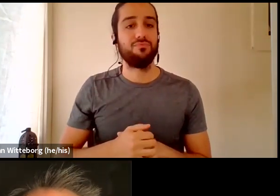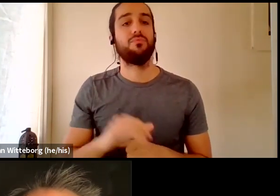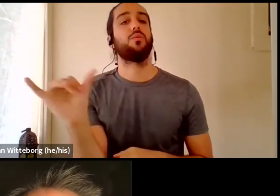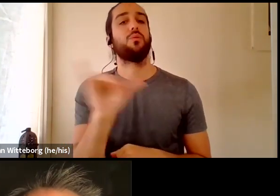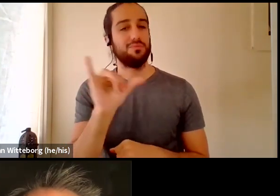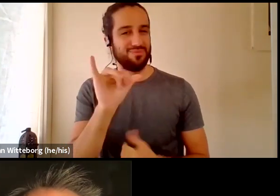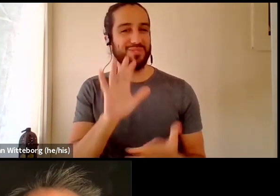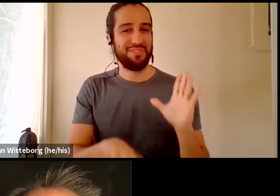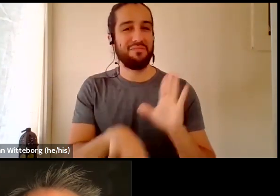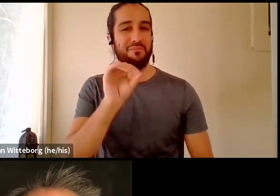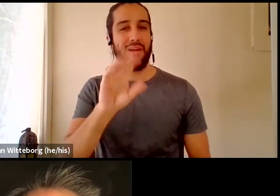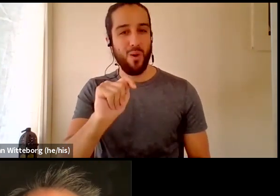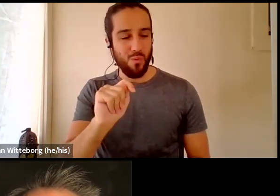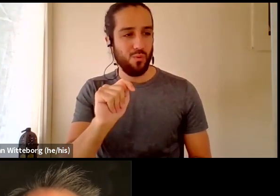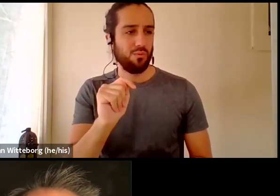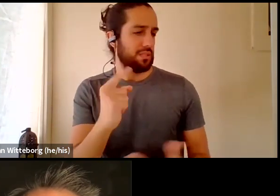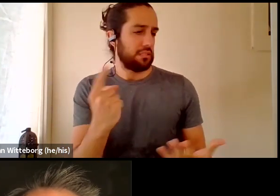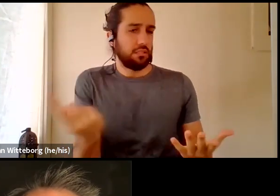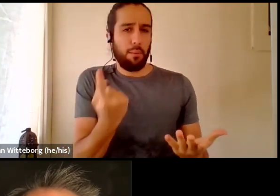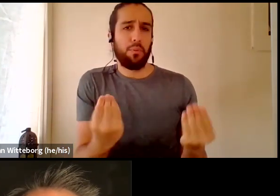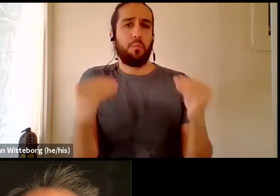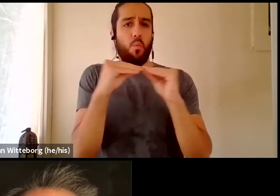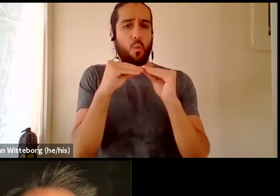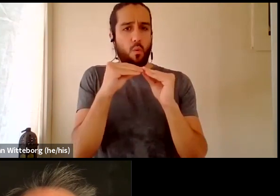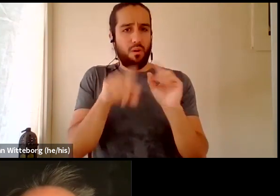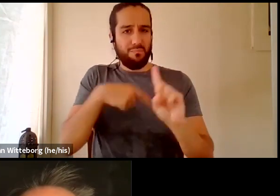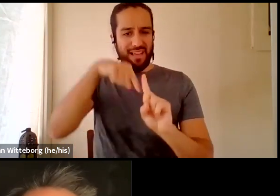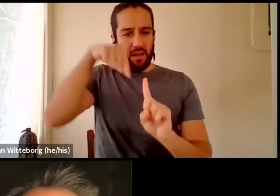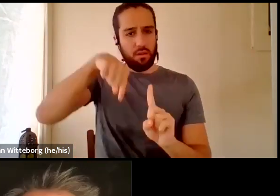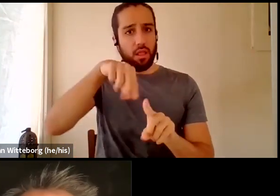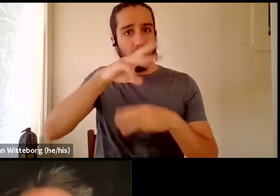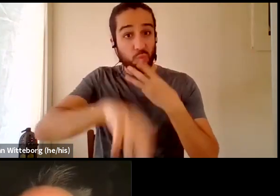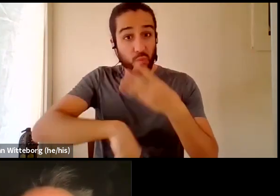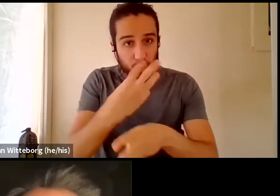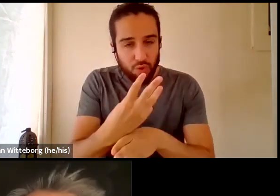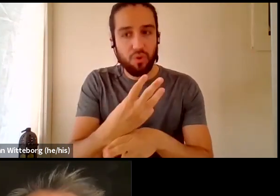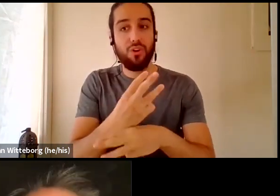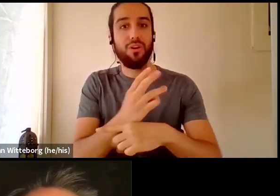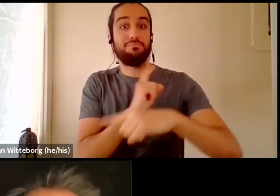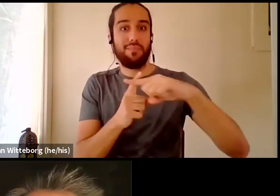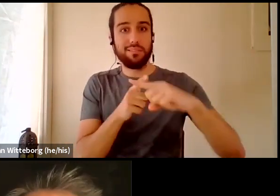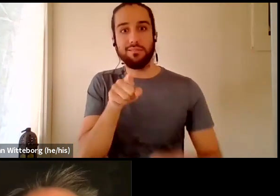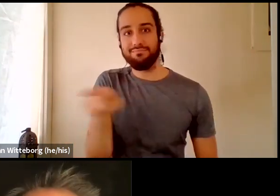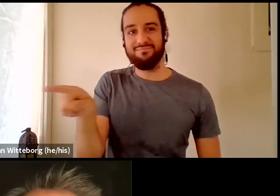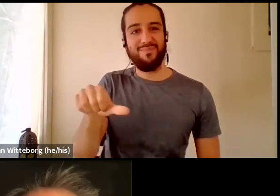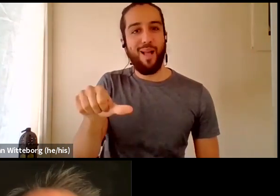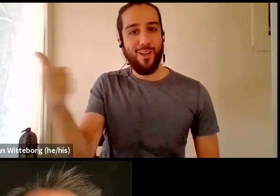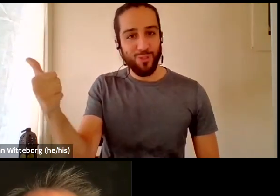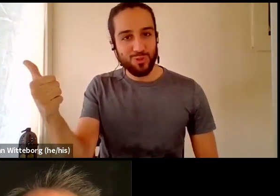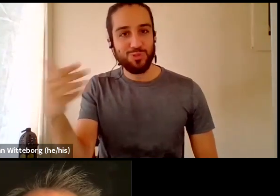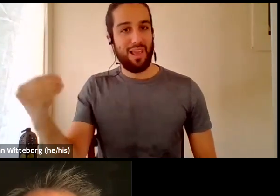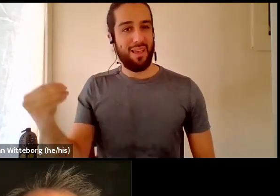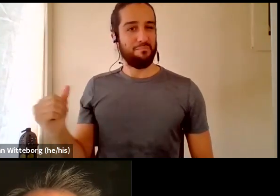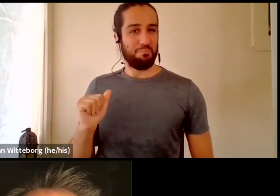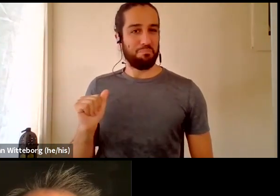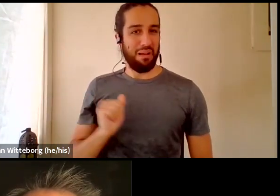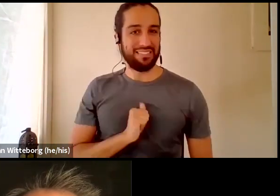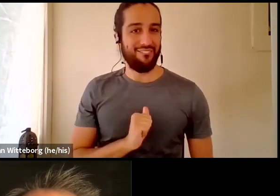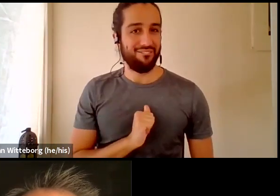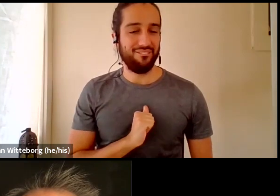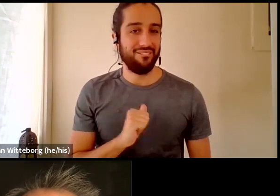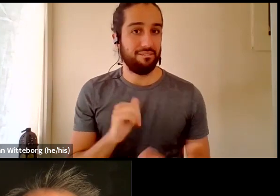find out something else about the world and others and myself that I don't know, which is pretty